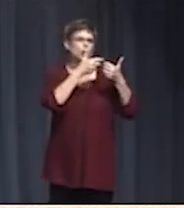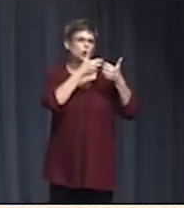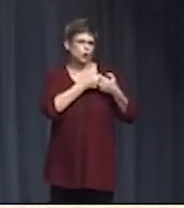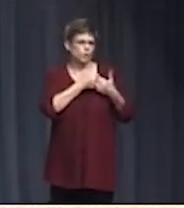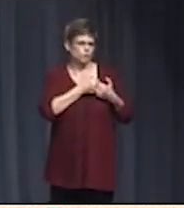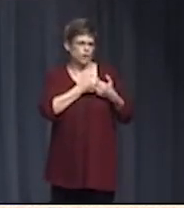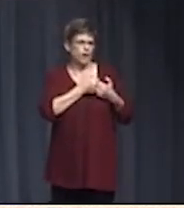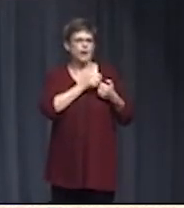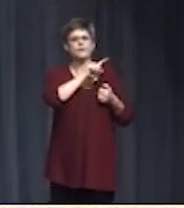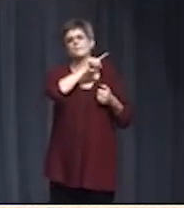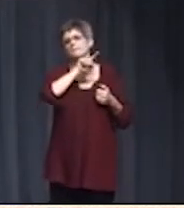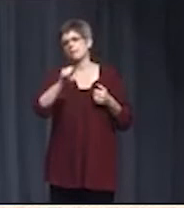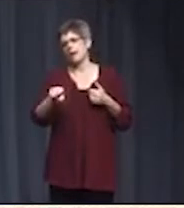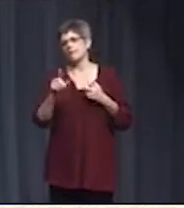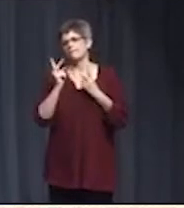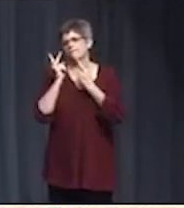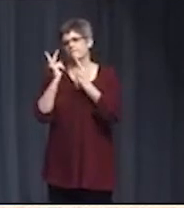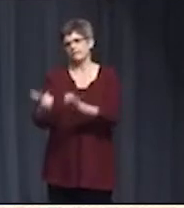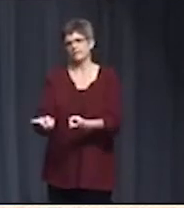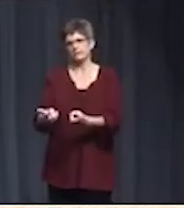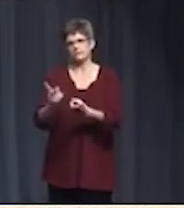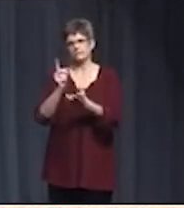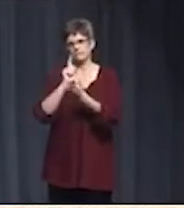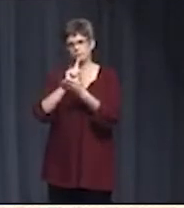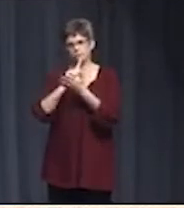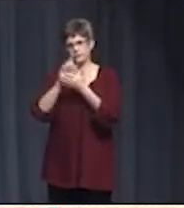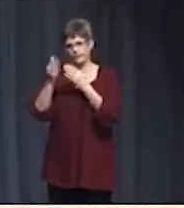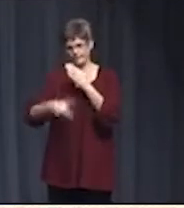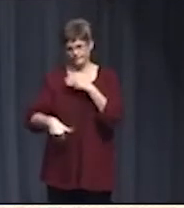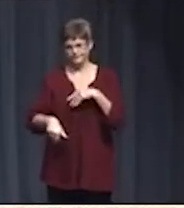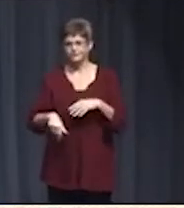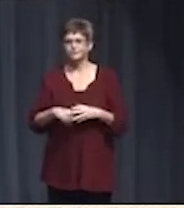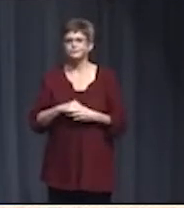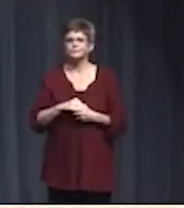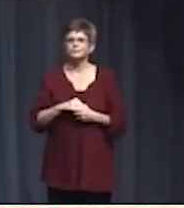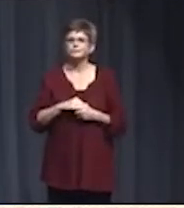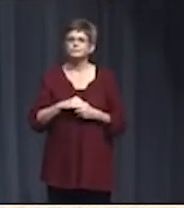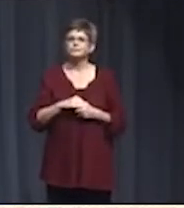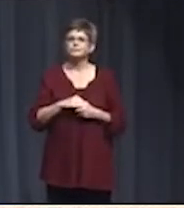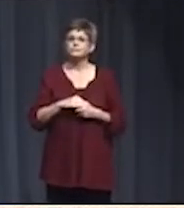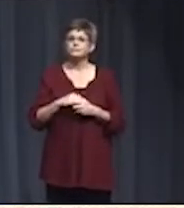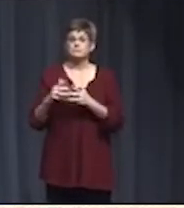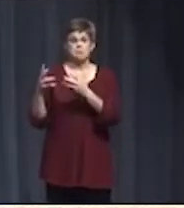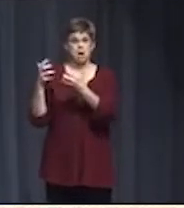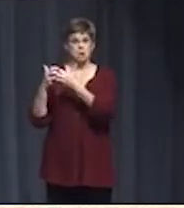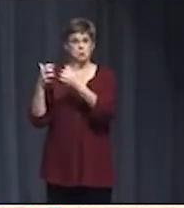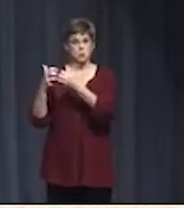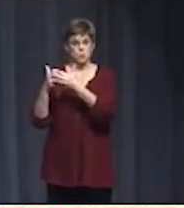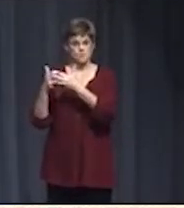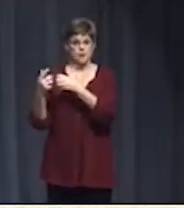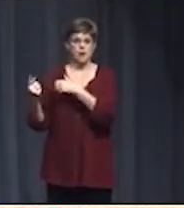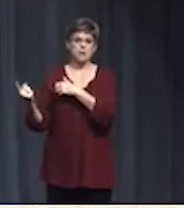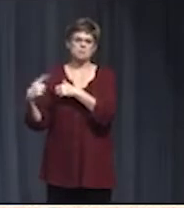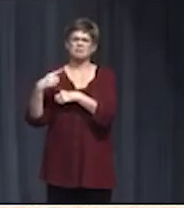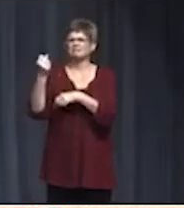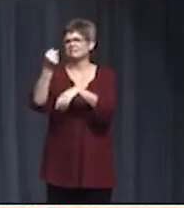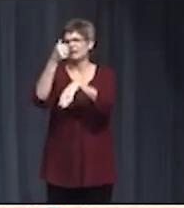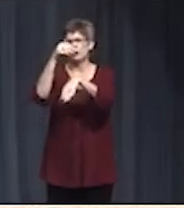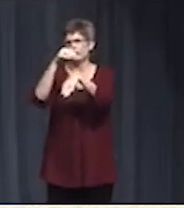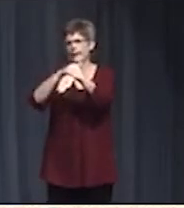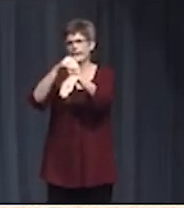had come down to visit for the weekend. And my roommate came back, it was like a Saturday